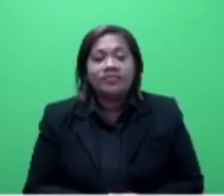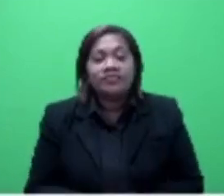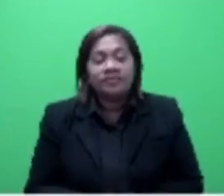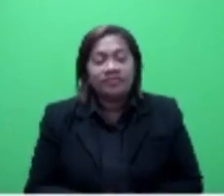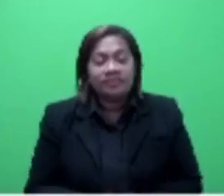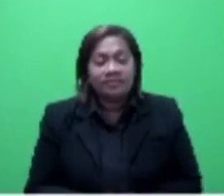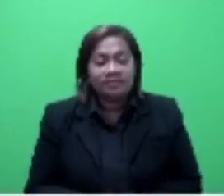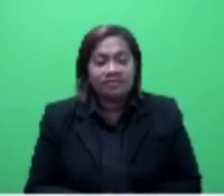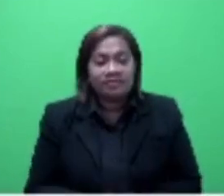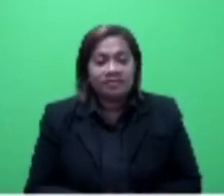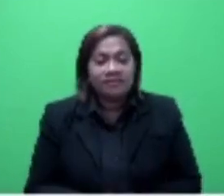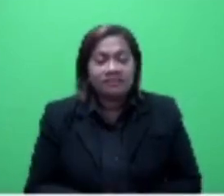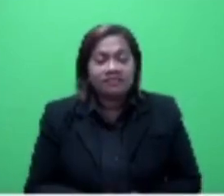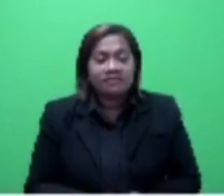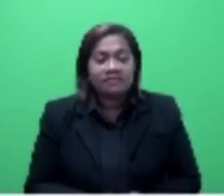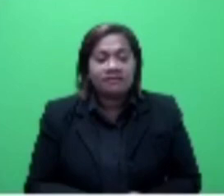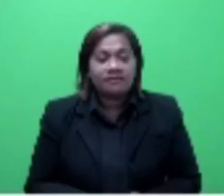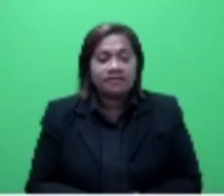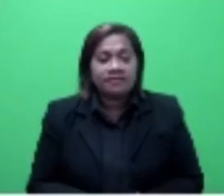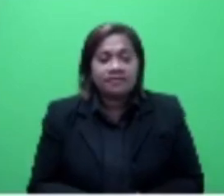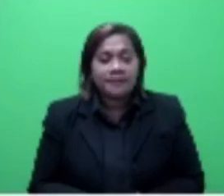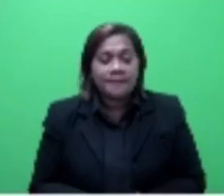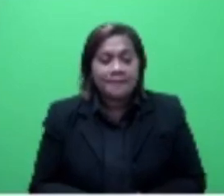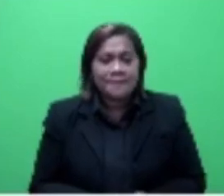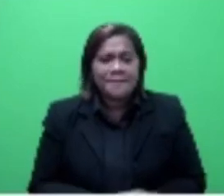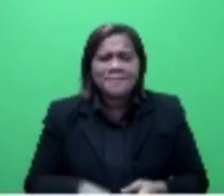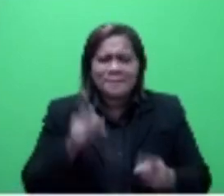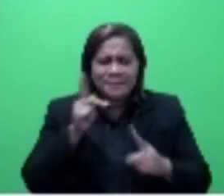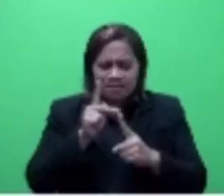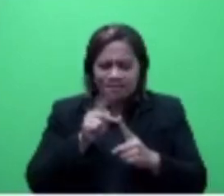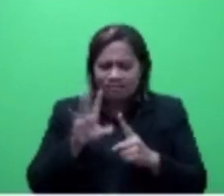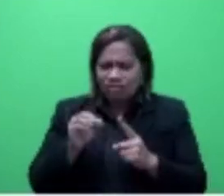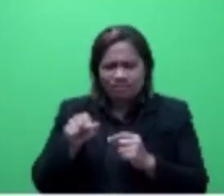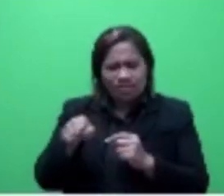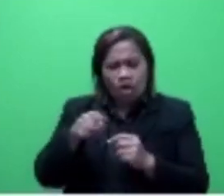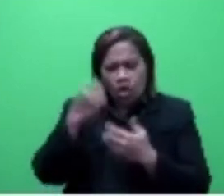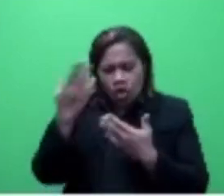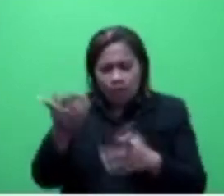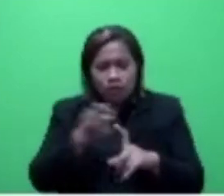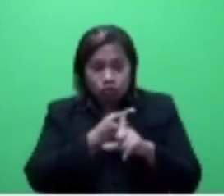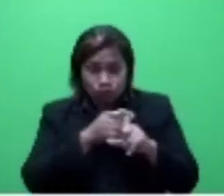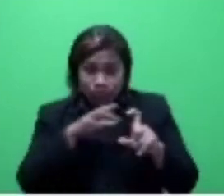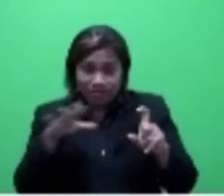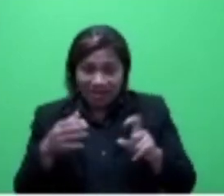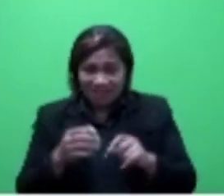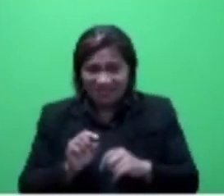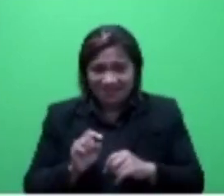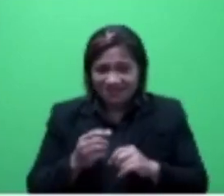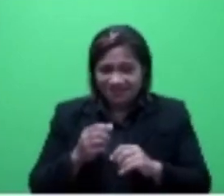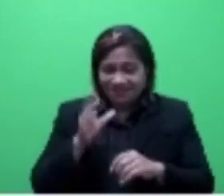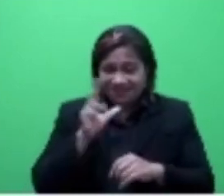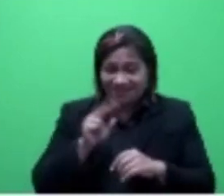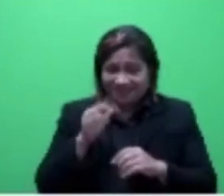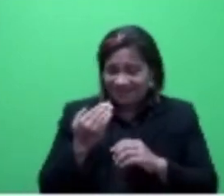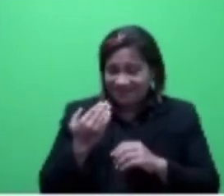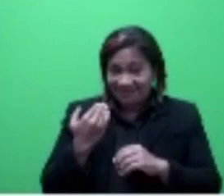of Honourable Kurindrani, the motion actually reads,